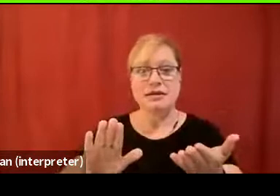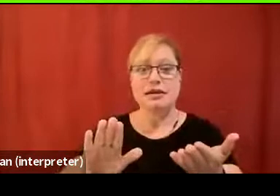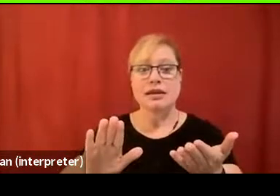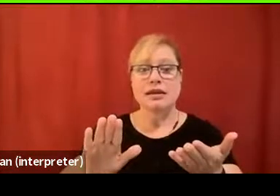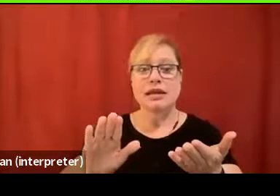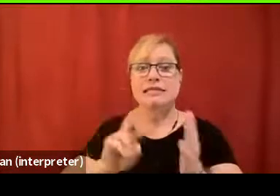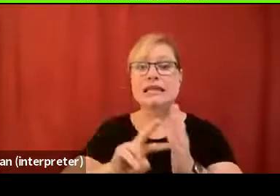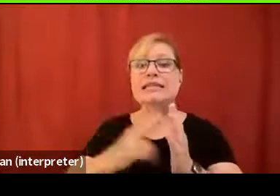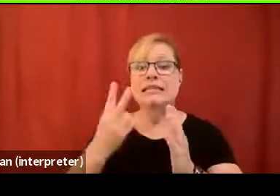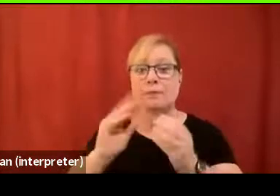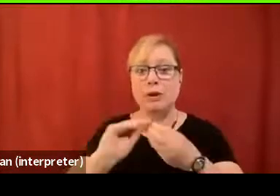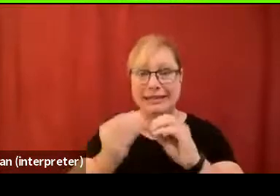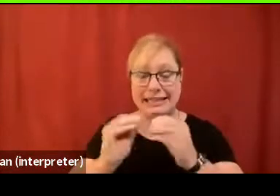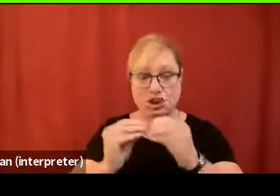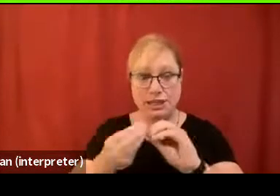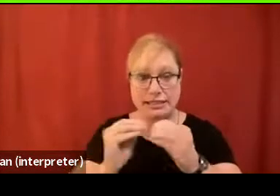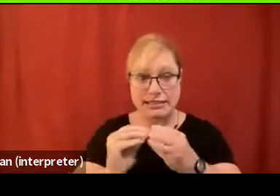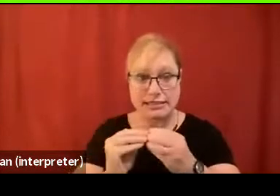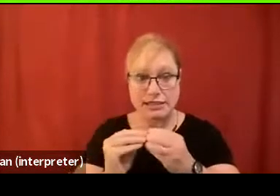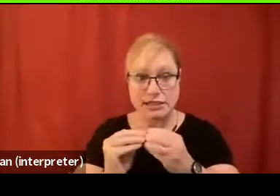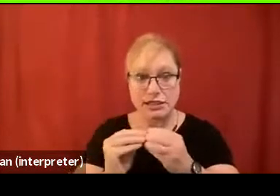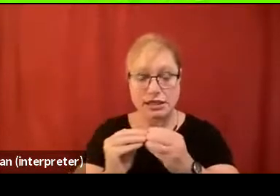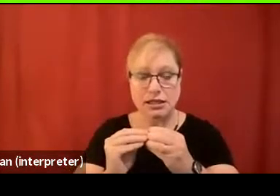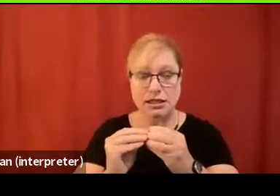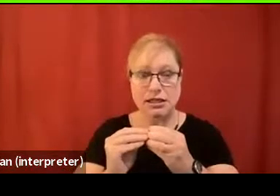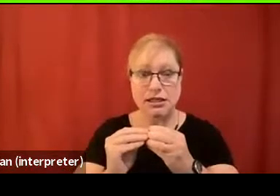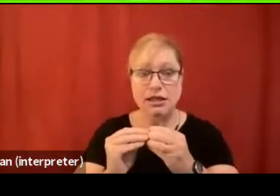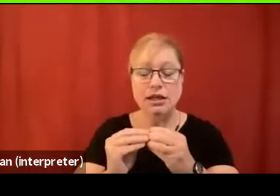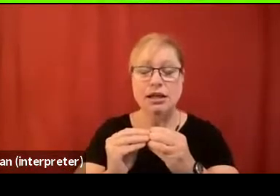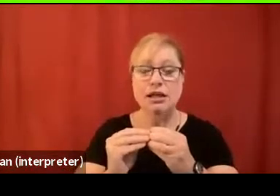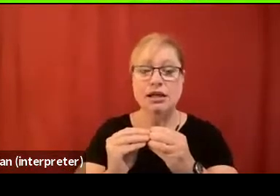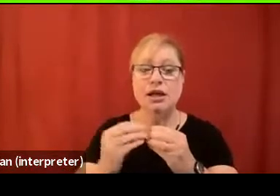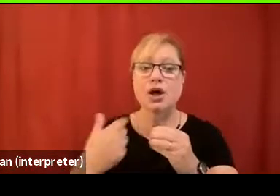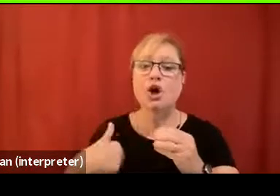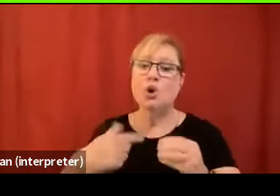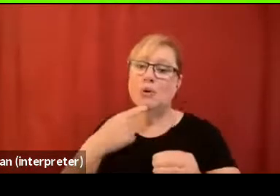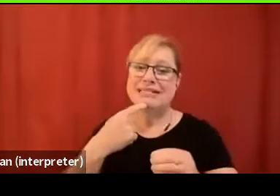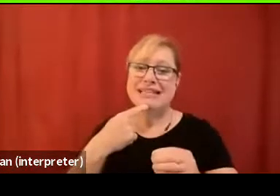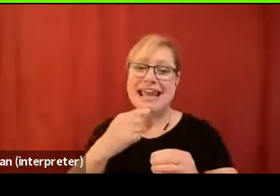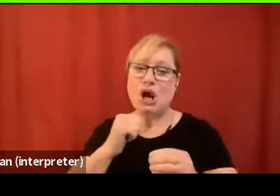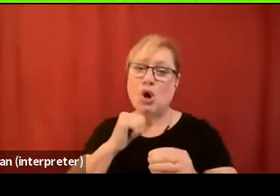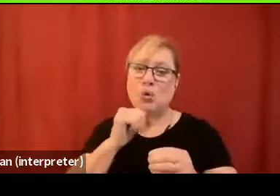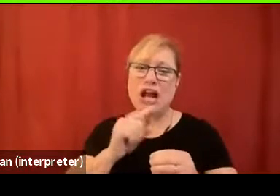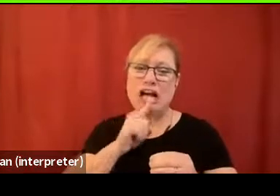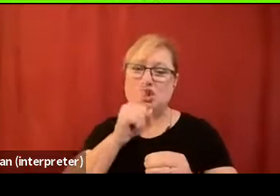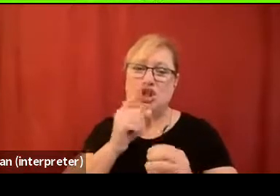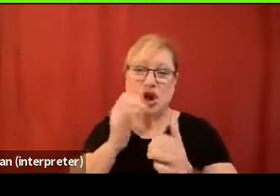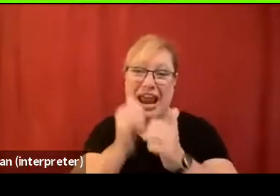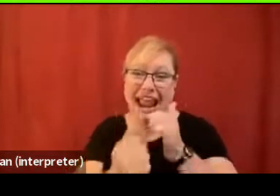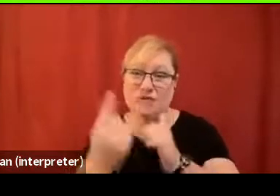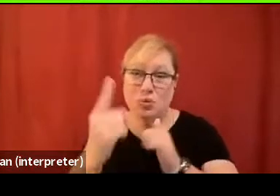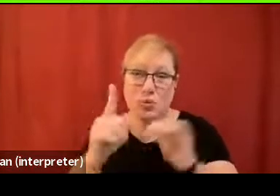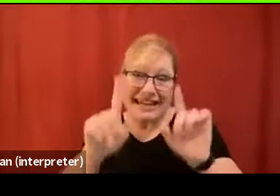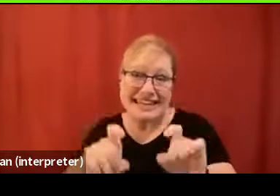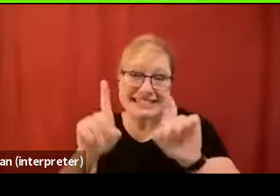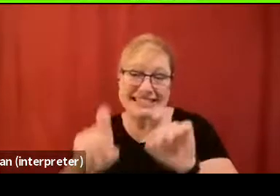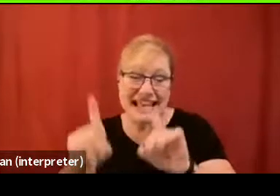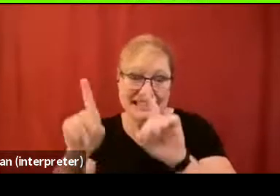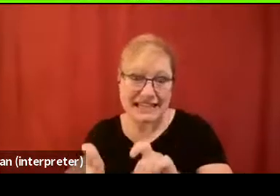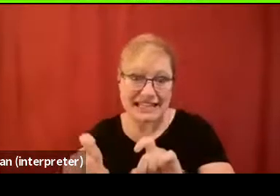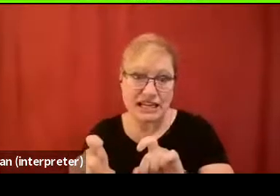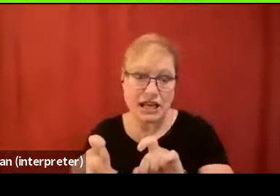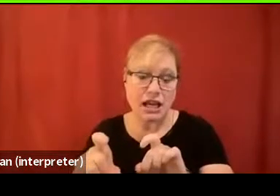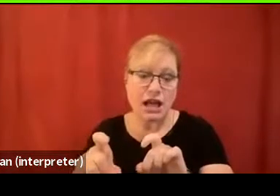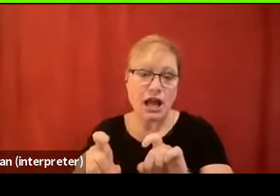I mean, we temper that a little bit to say we're not sure that everybody that needs to be tested is tested, but it's, you